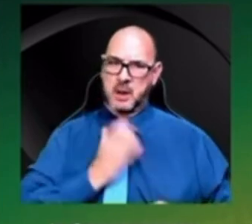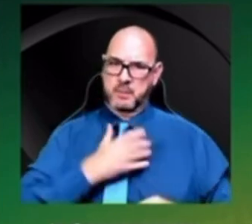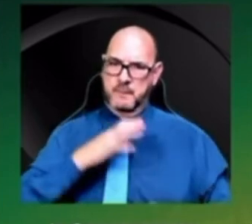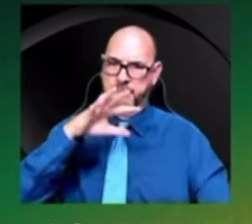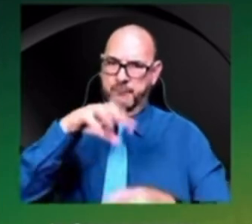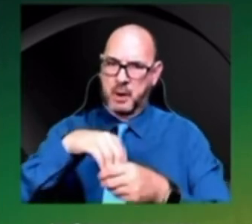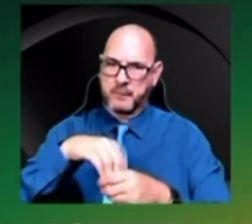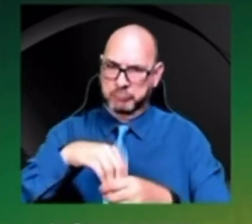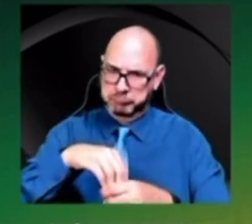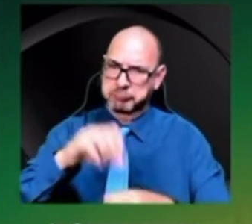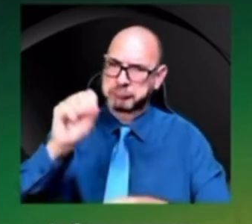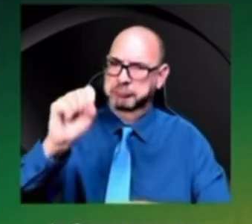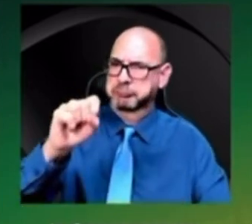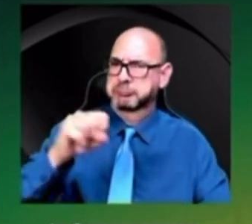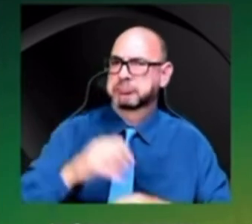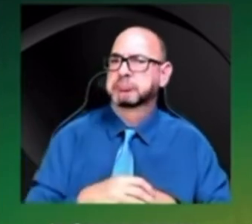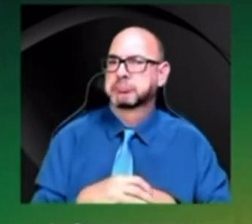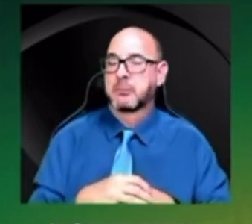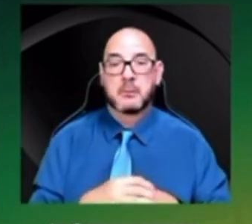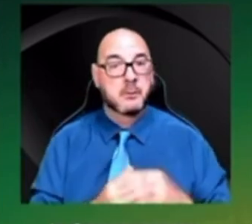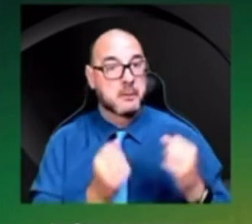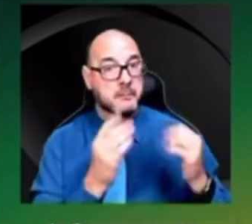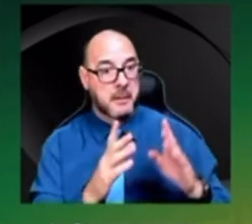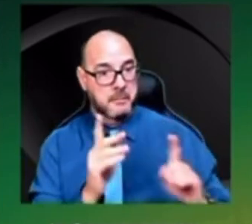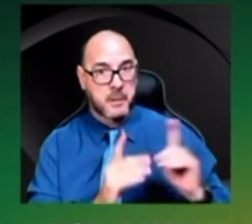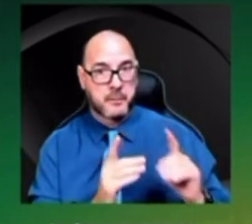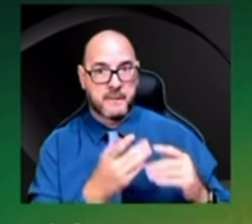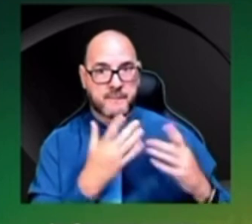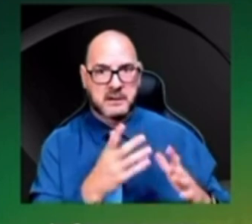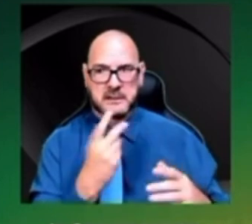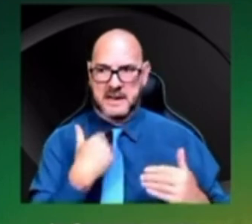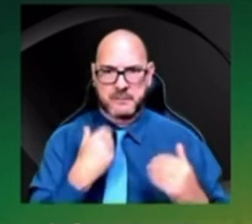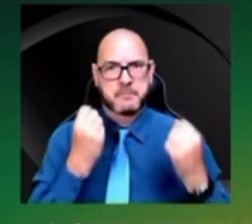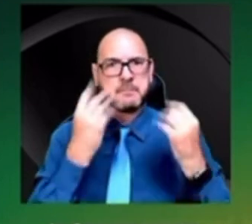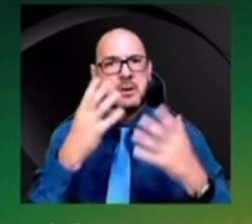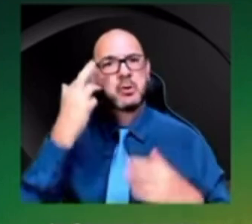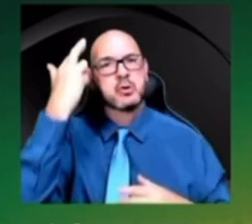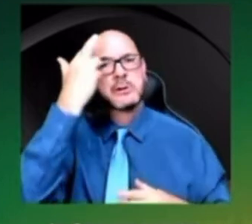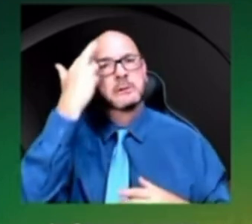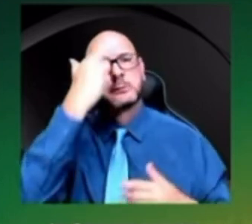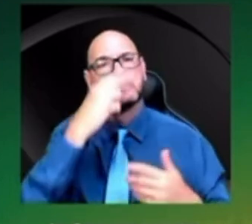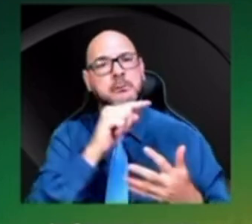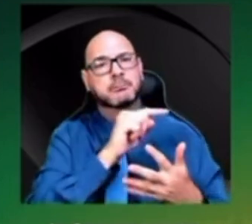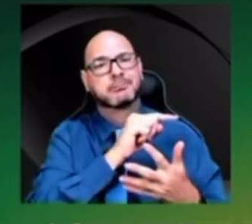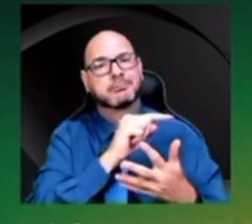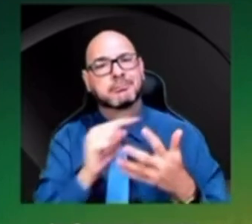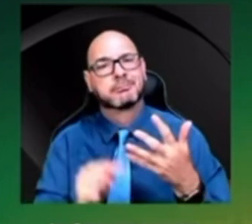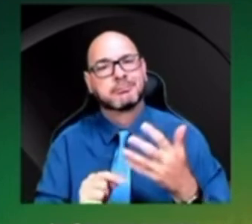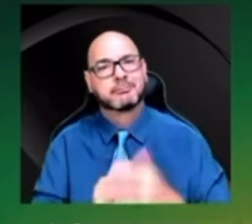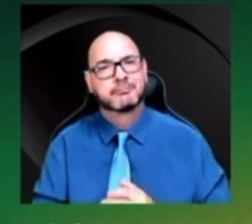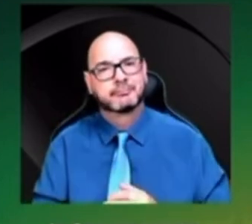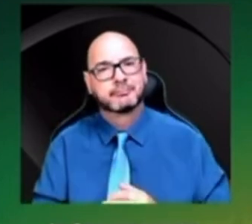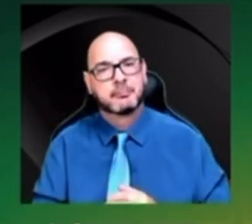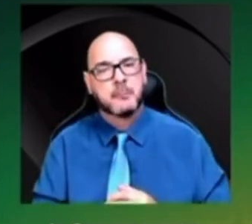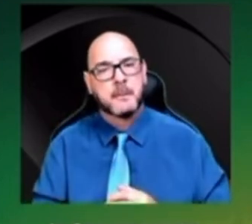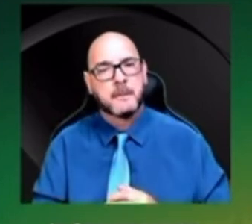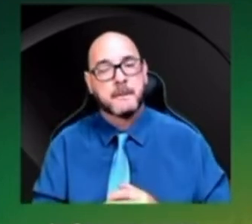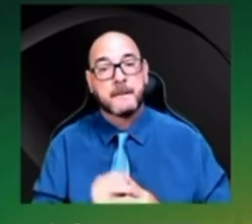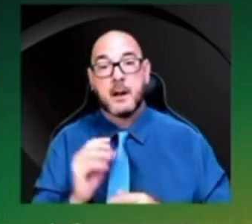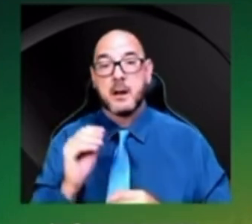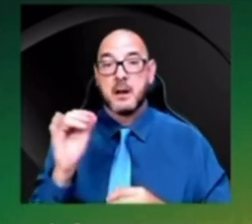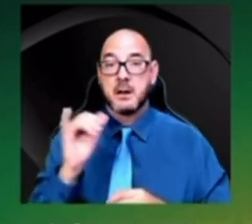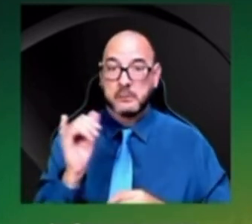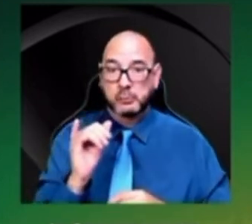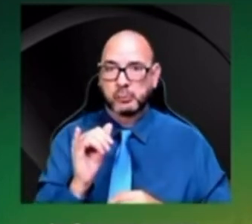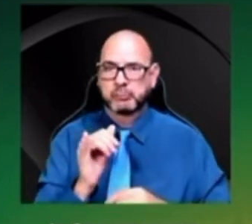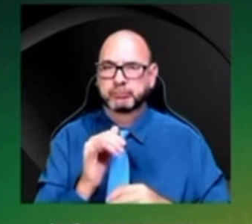think at this point, obvious reasons. And it was also in follow-up to the U.S.-Africa Leaders Summit